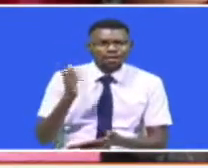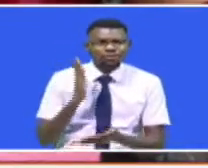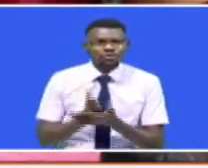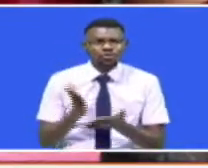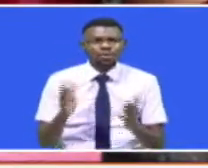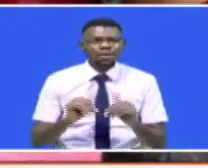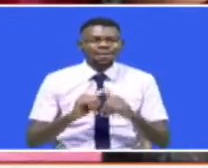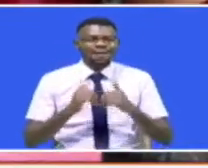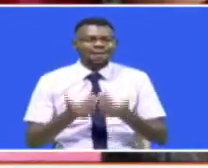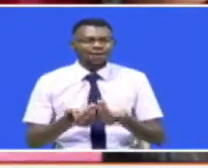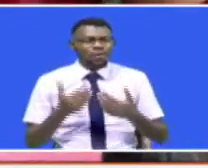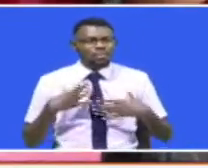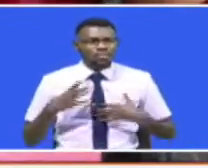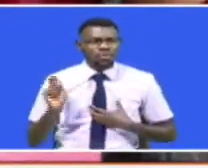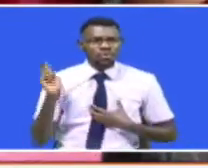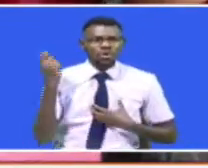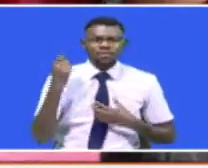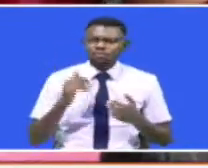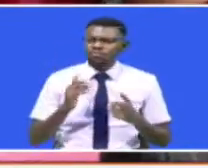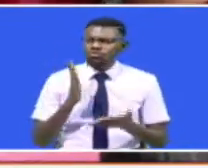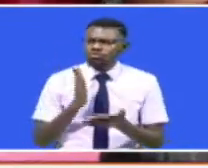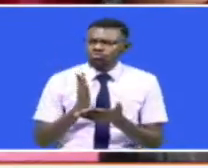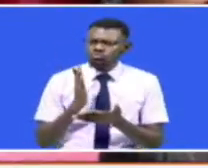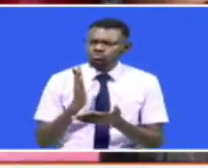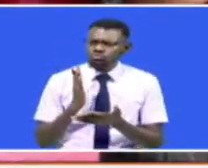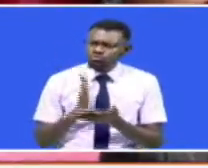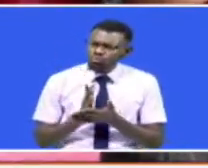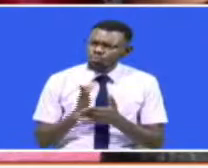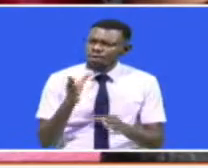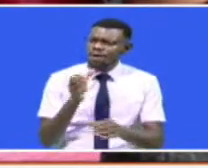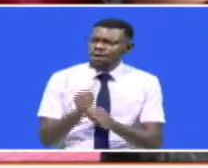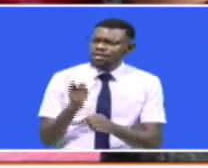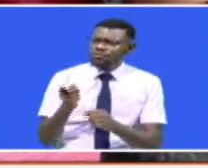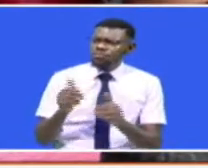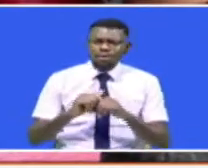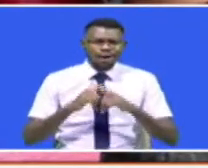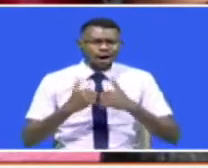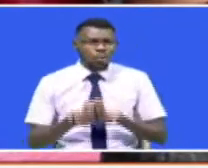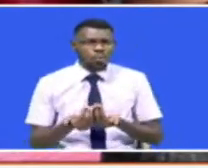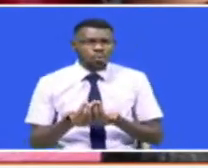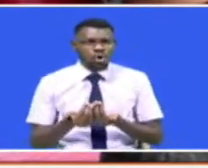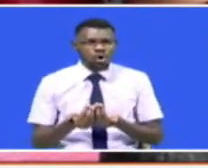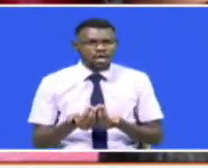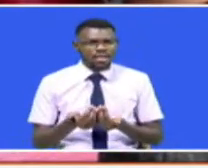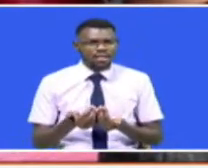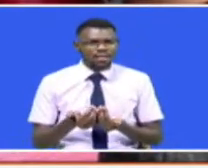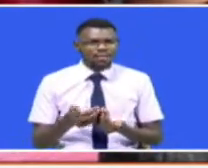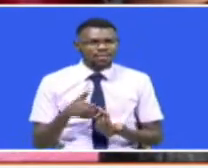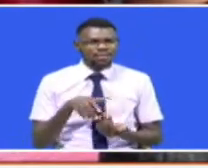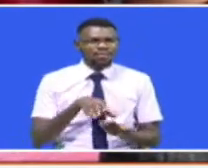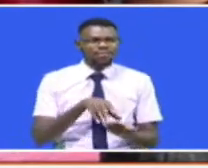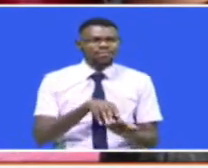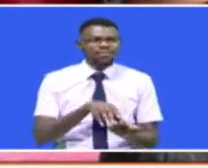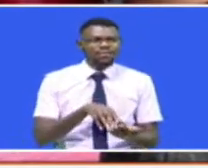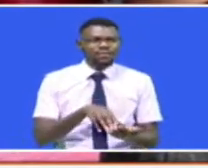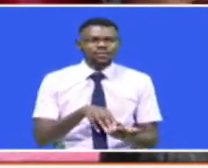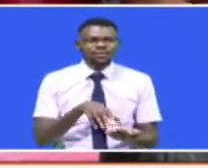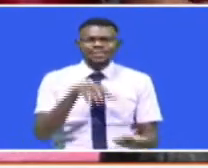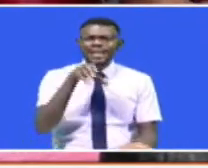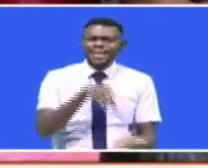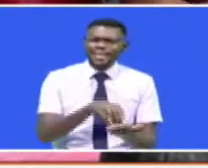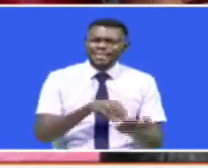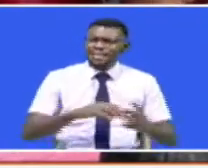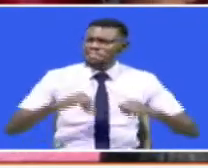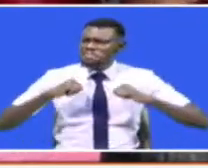trust, Kenyans trust you that you'll not drop high profile intelligence the way you dropped high